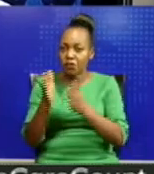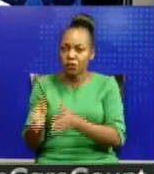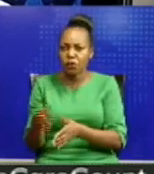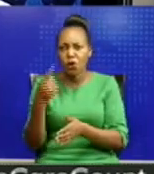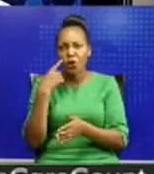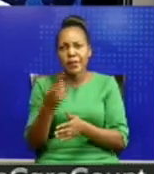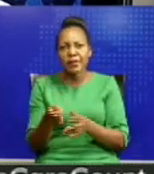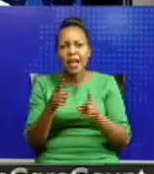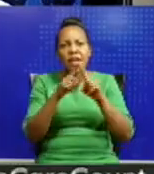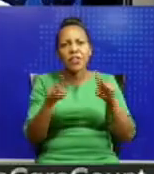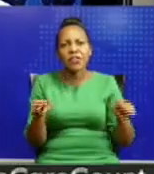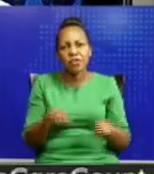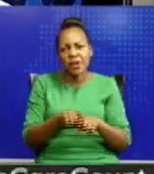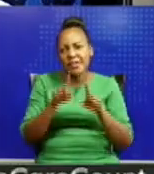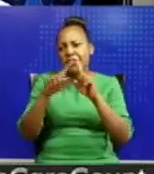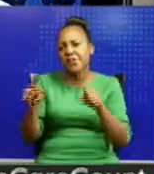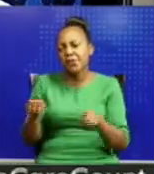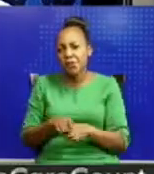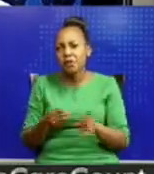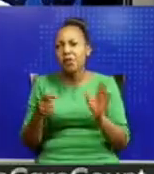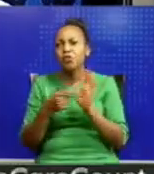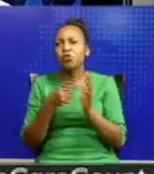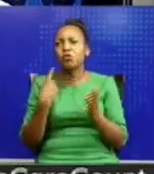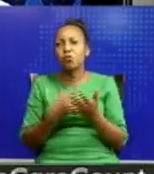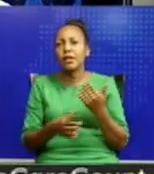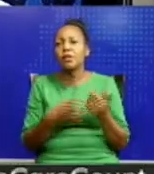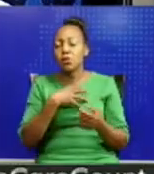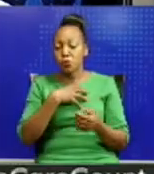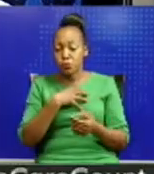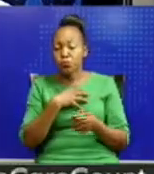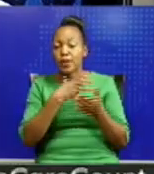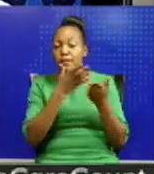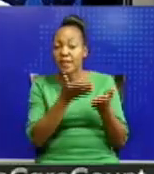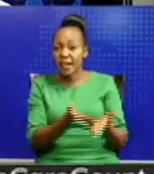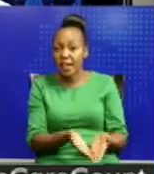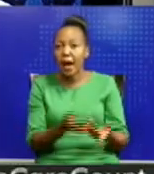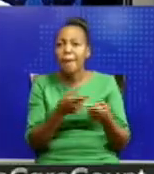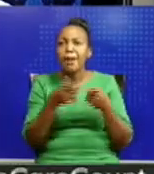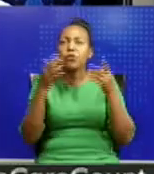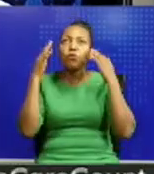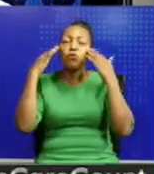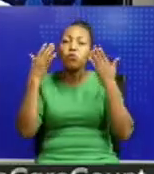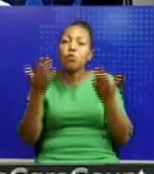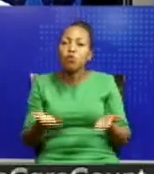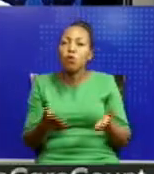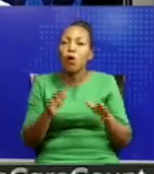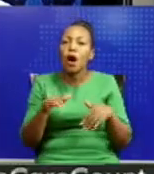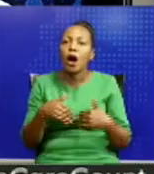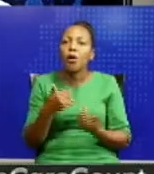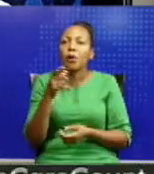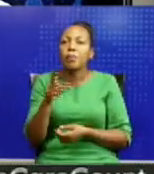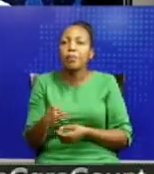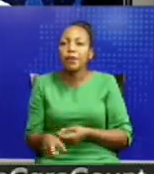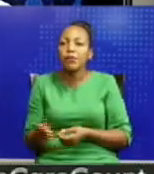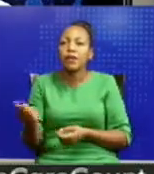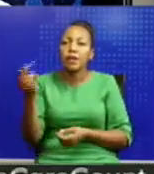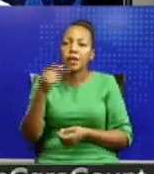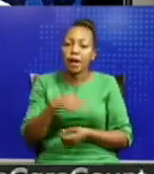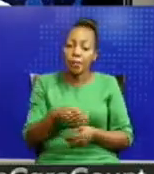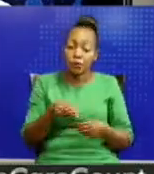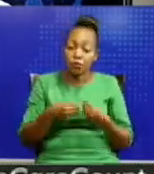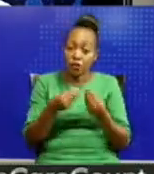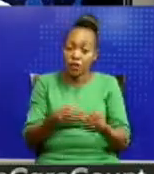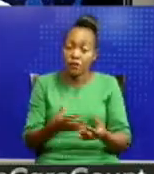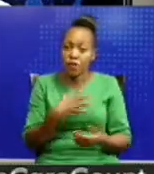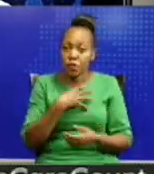these theories which show that labor is available and you don't even know how someone comes to provide